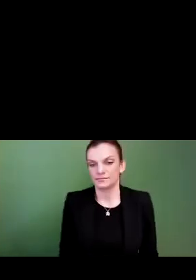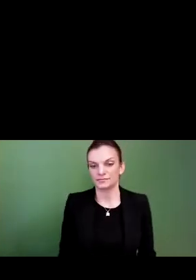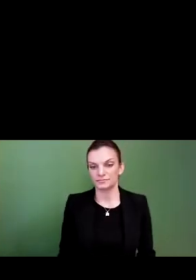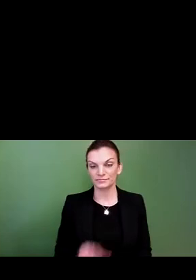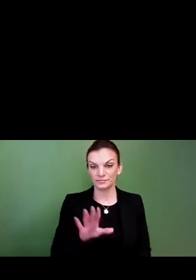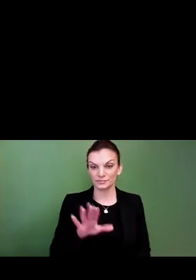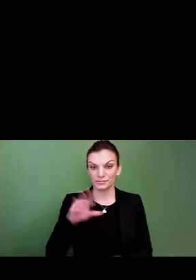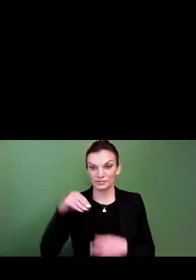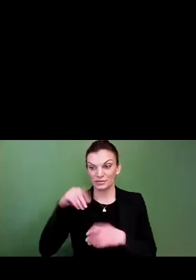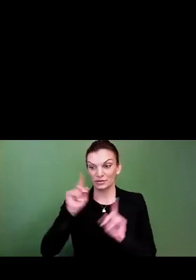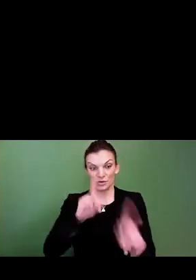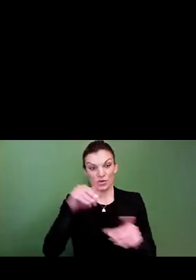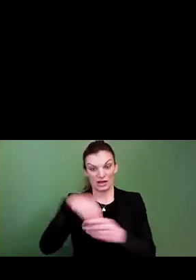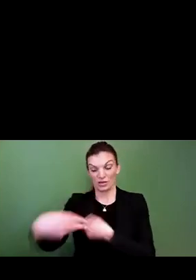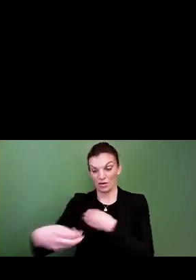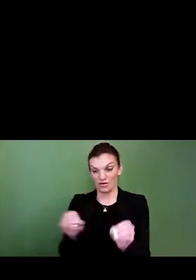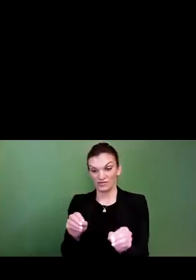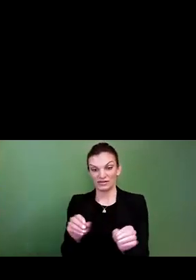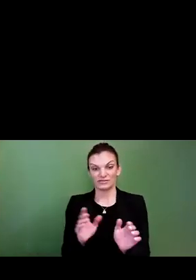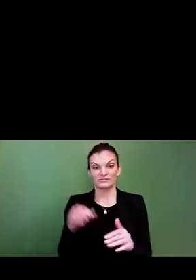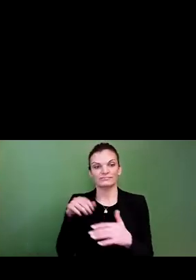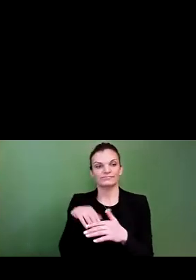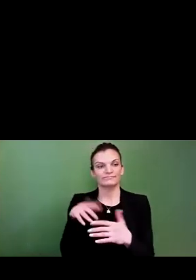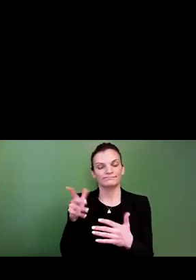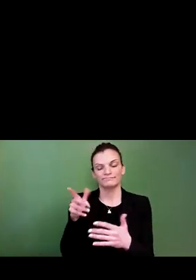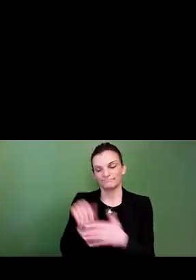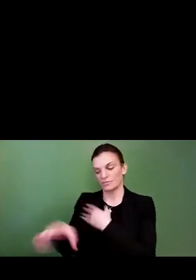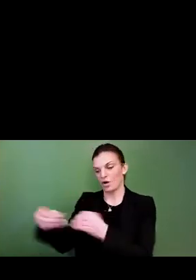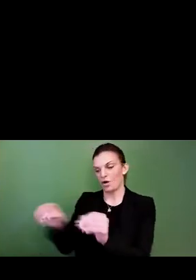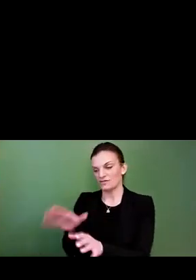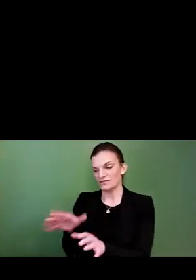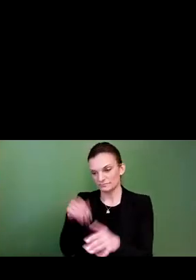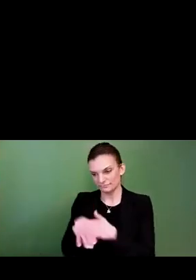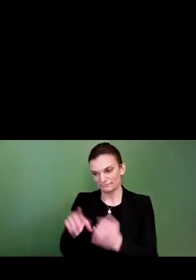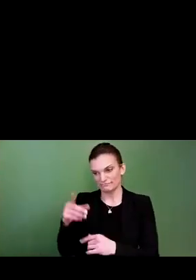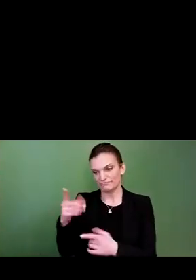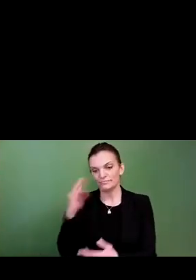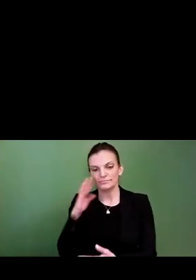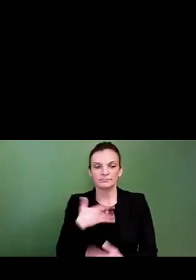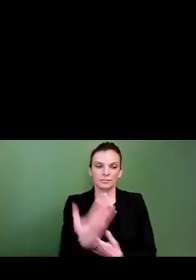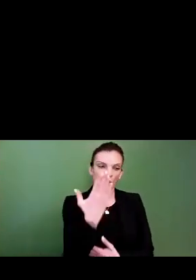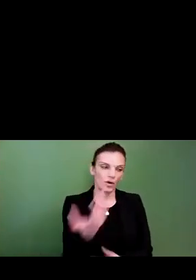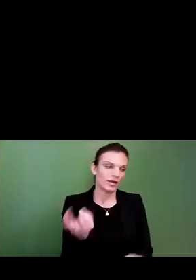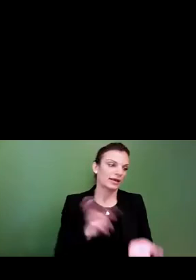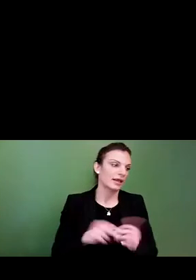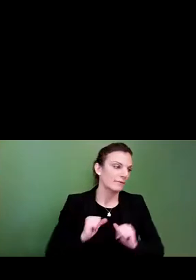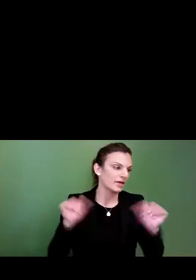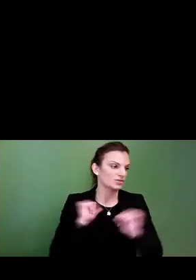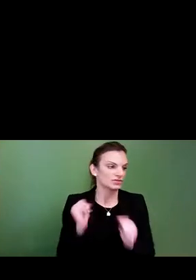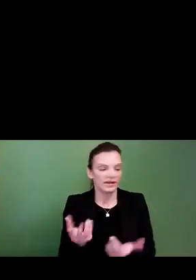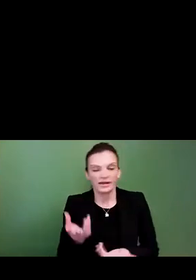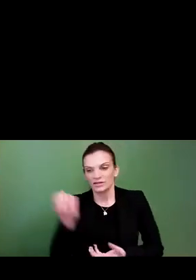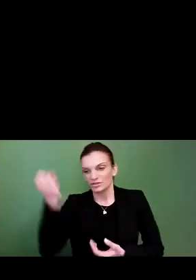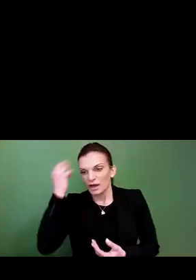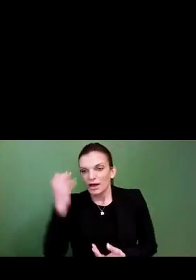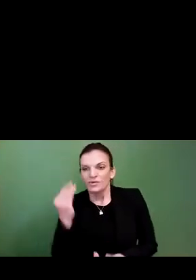your in-office days, you may get up at a specific time so you can shower, exercise, eat